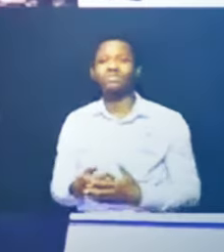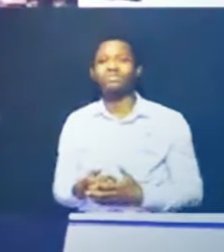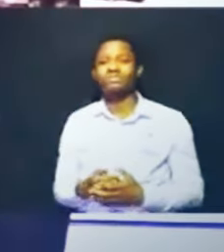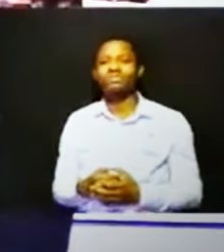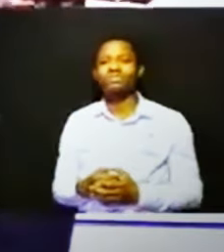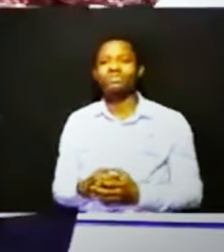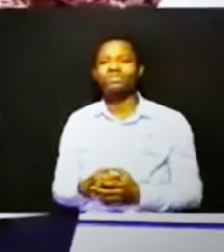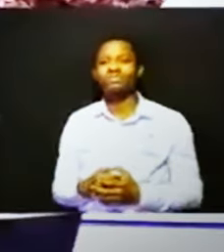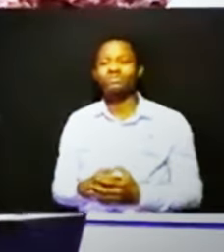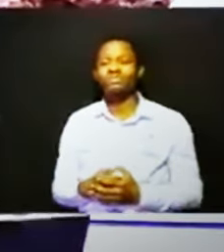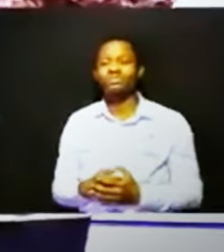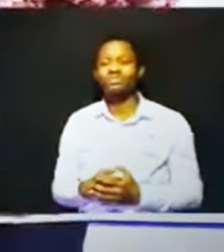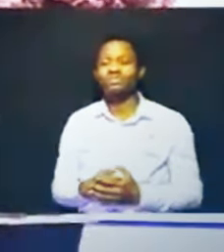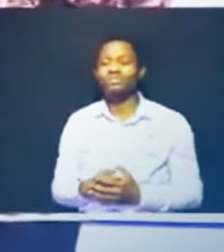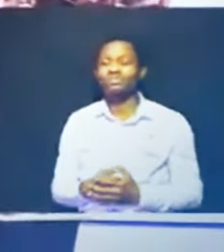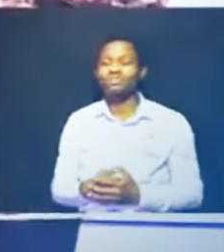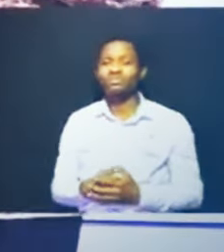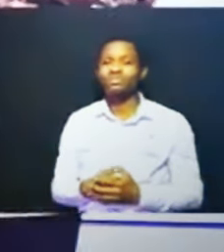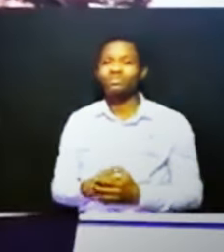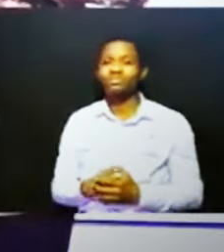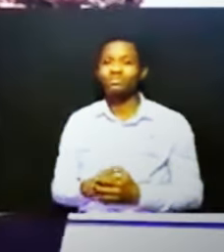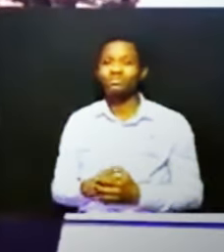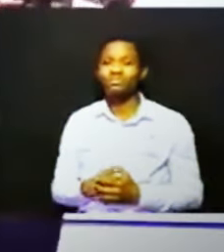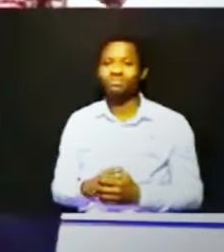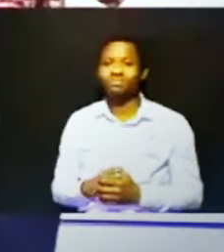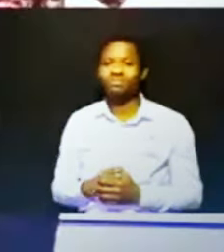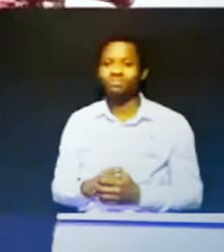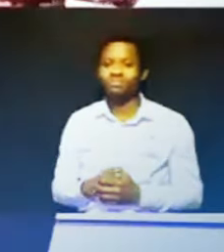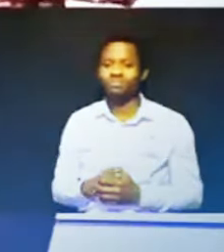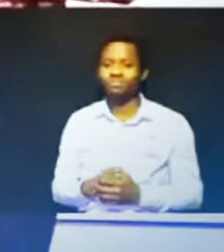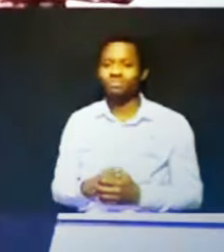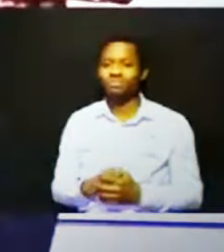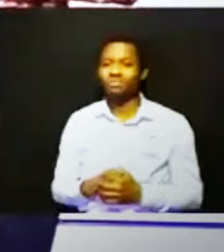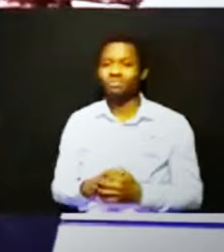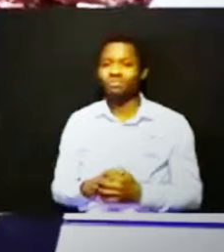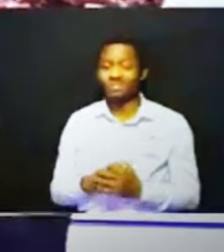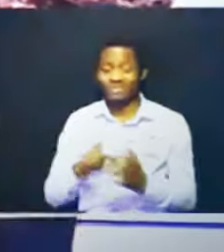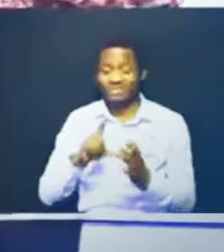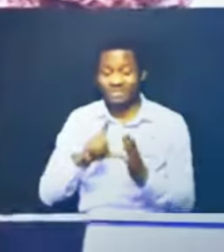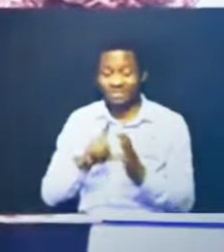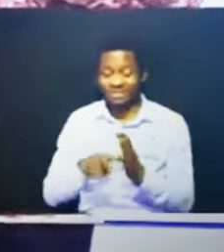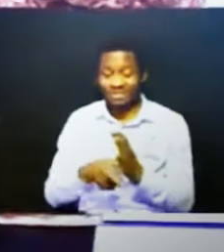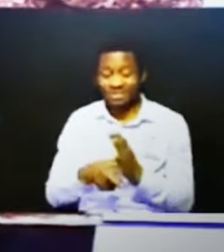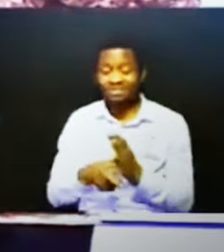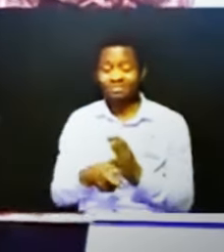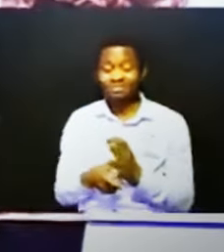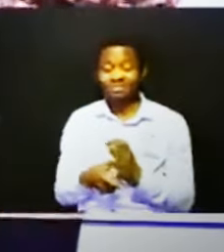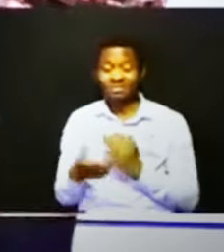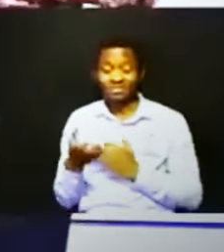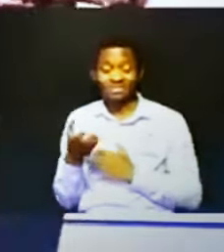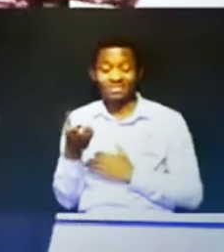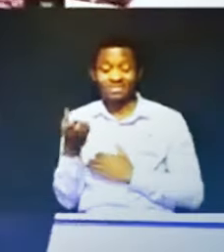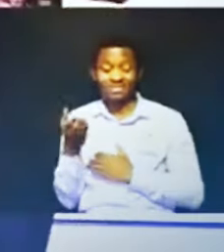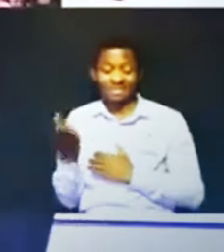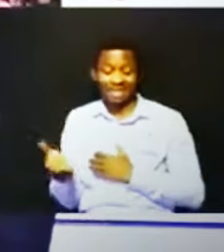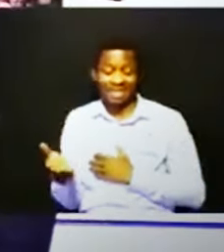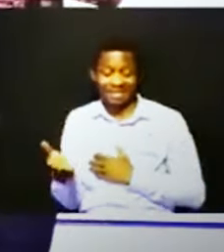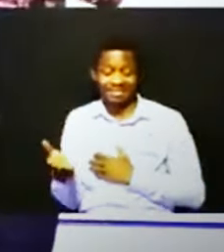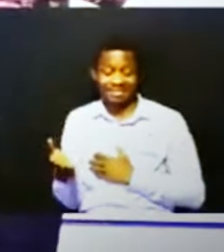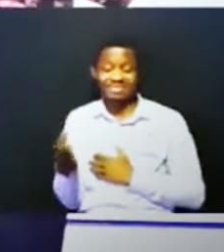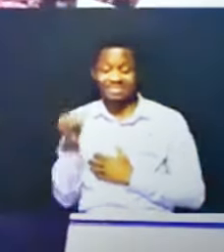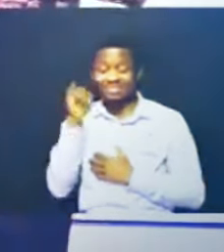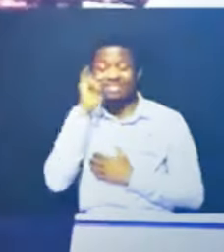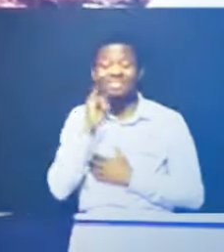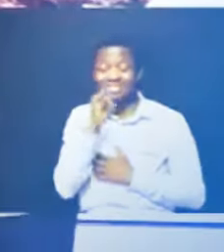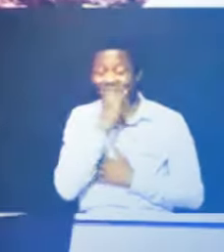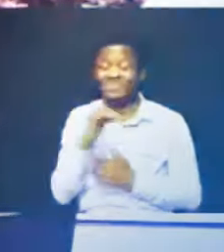ekyere Mose se boa oman no ano na memma wo nsuo anom. Then Israel sang this song. They are going to sing.